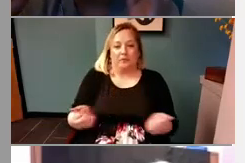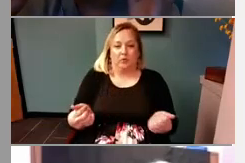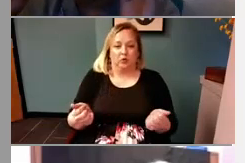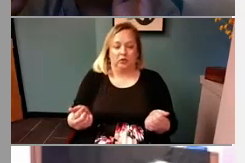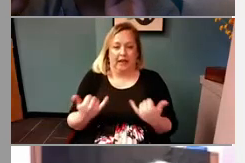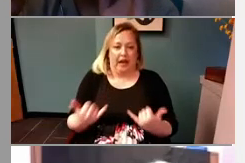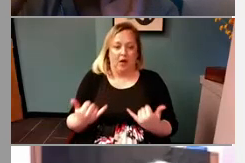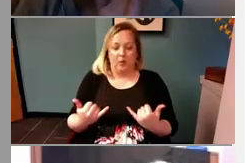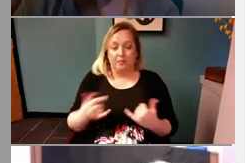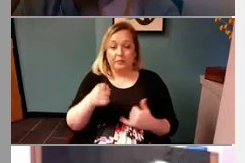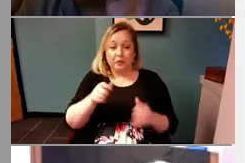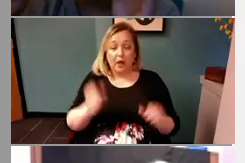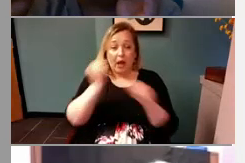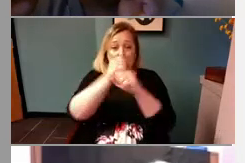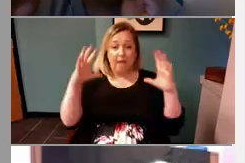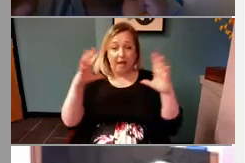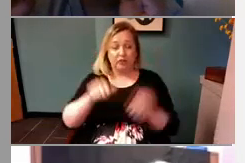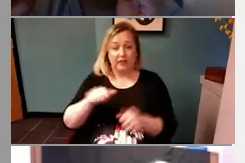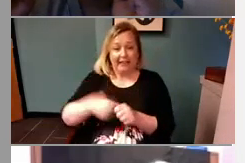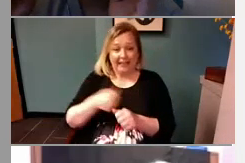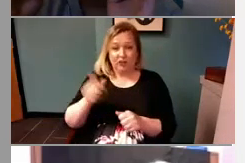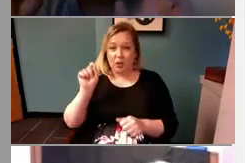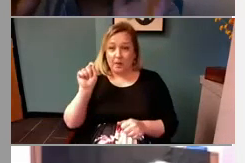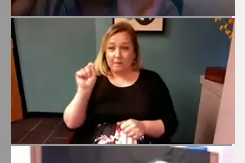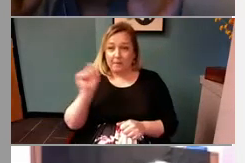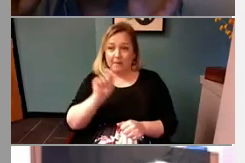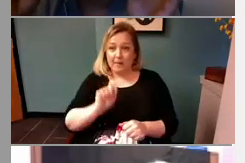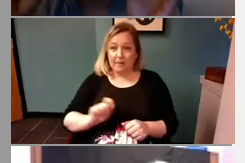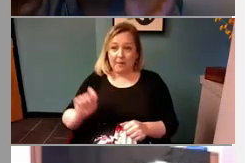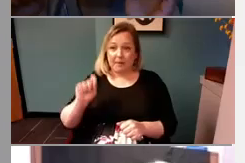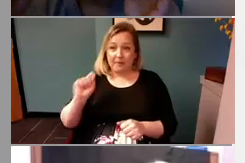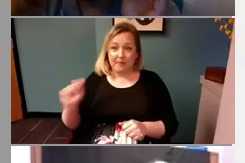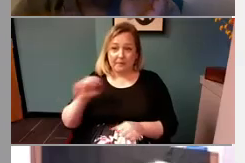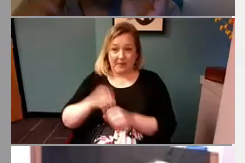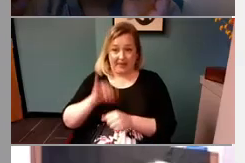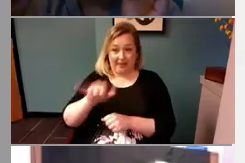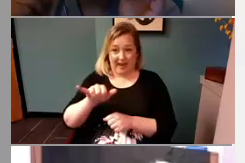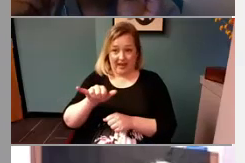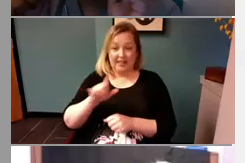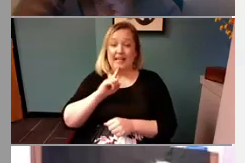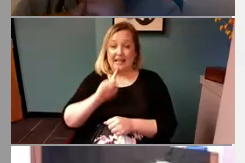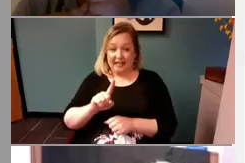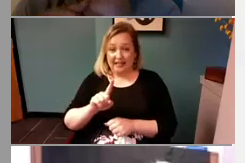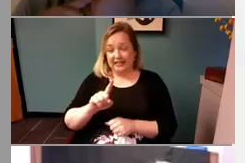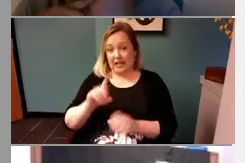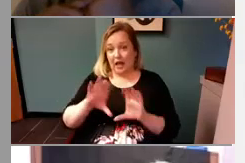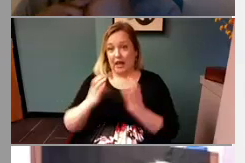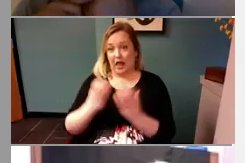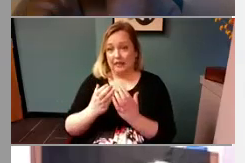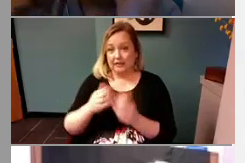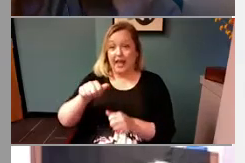that every vertex in that particular solution is a class, and every edge between those